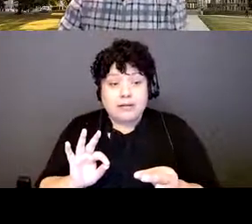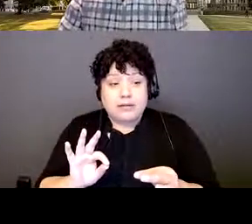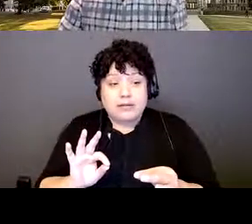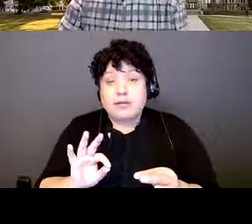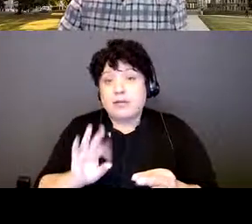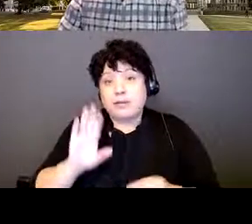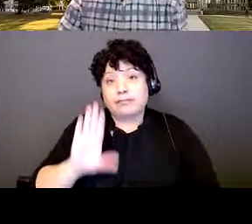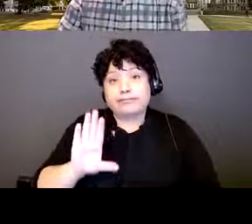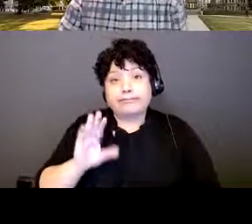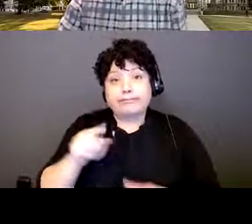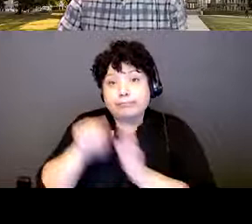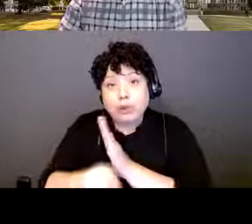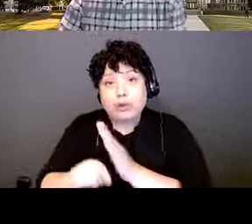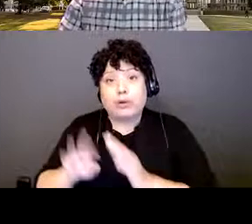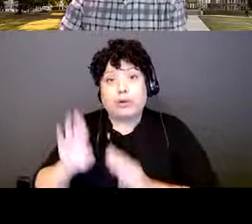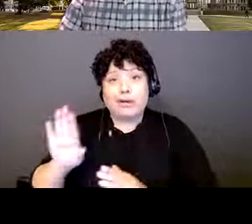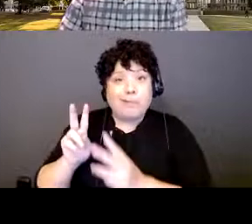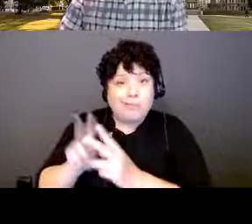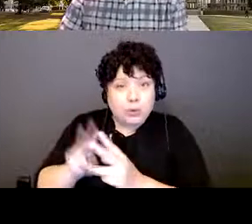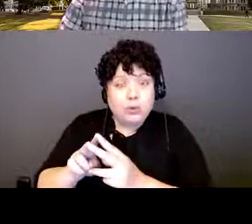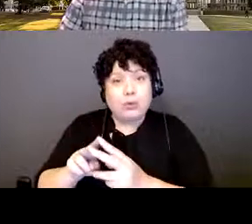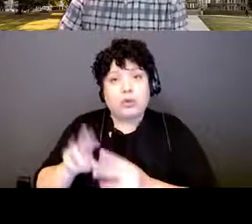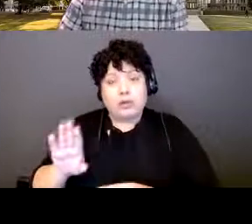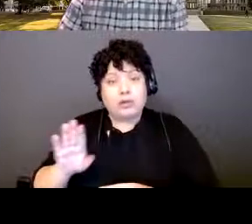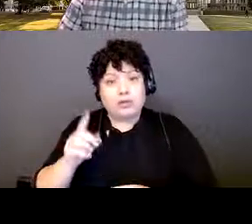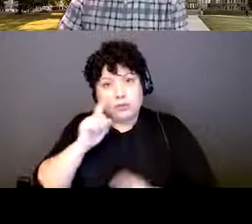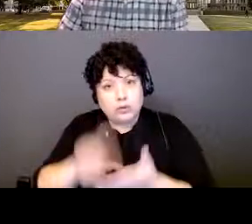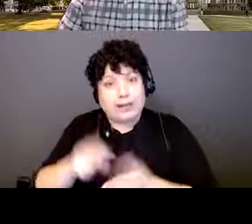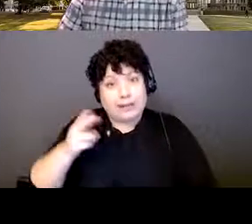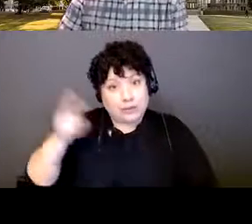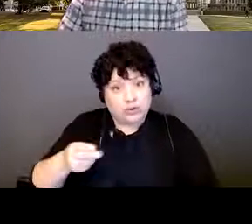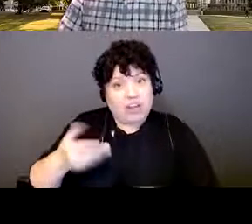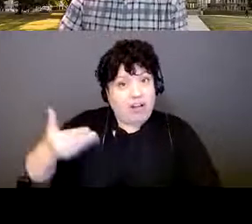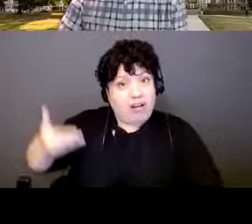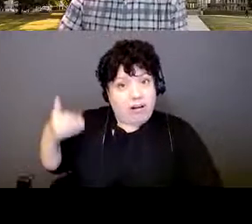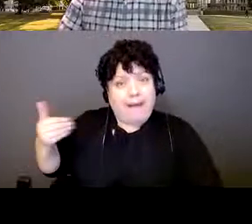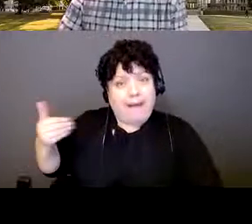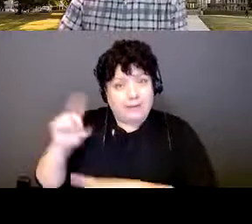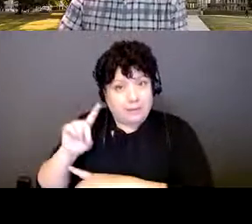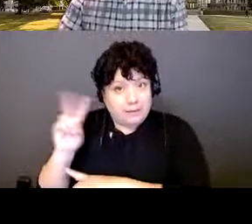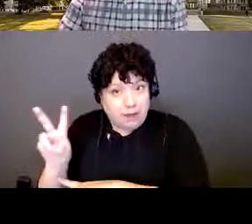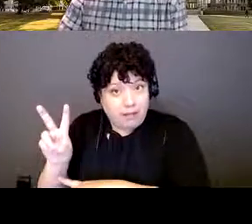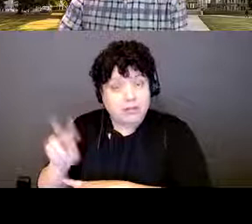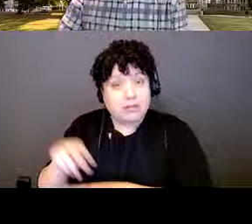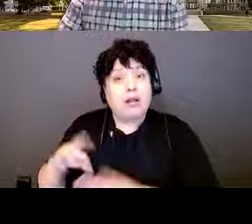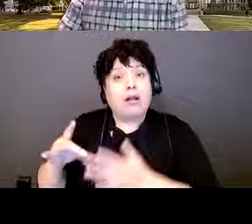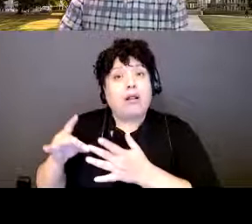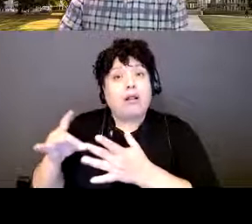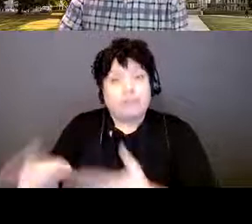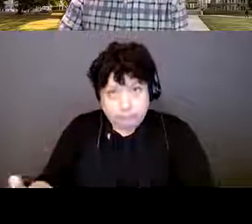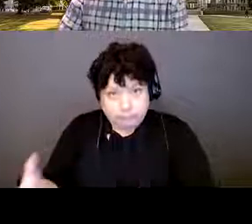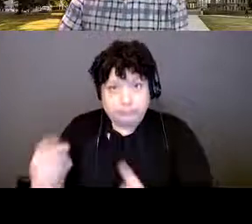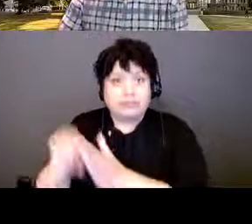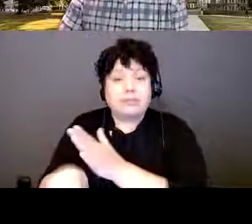domestic homicides, you see a history of domestic violence, we're also seeing cases where there is no evident